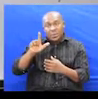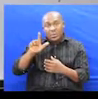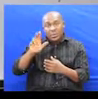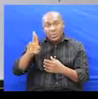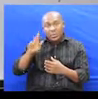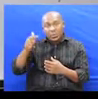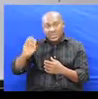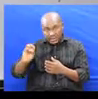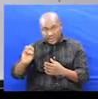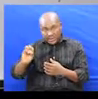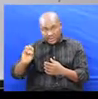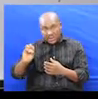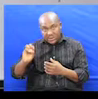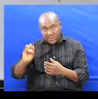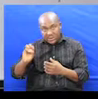dissolved